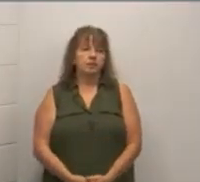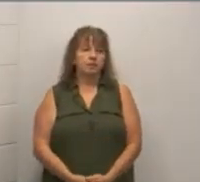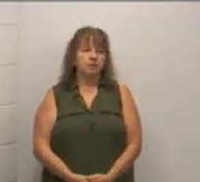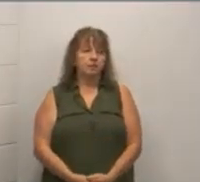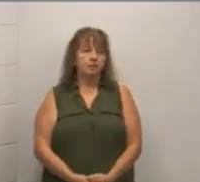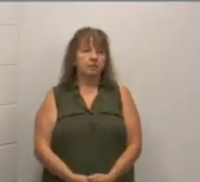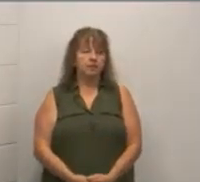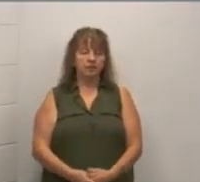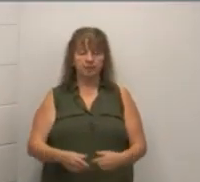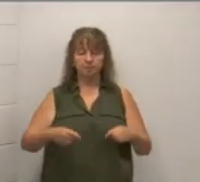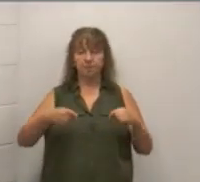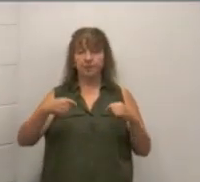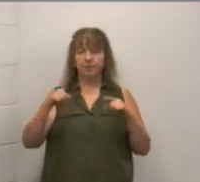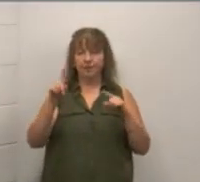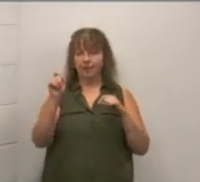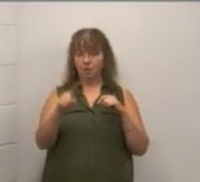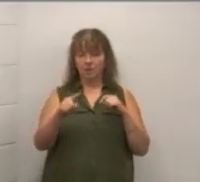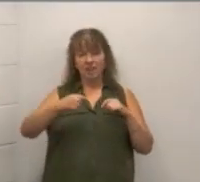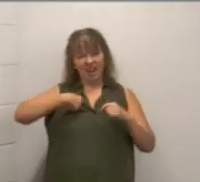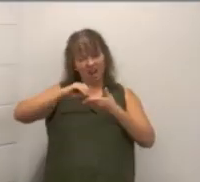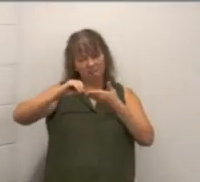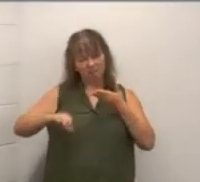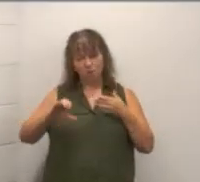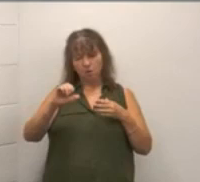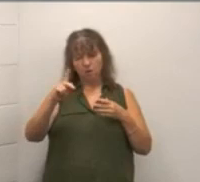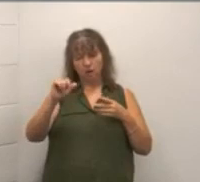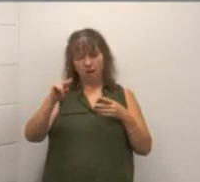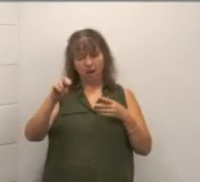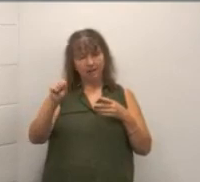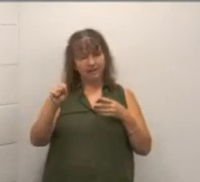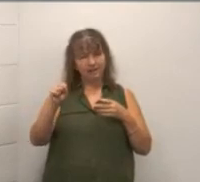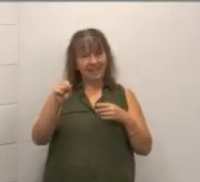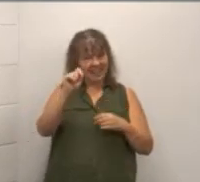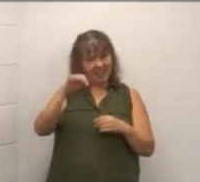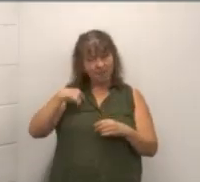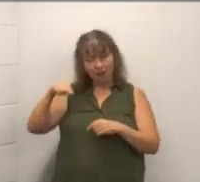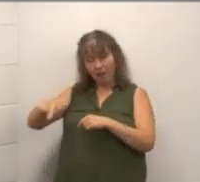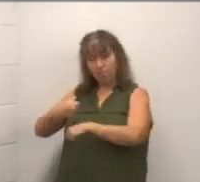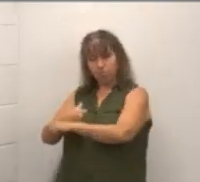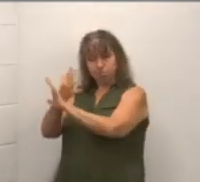I am a student at Calkins Road, and I'm wondering if I were to do virtual, would I